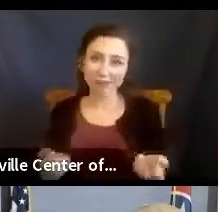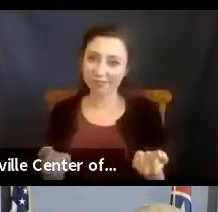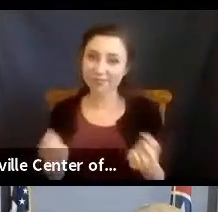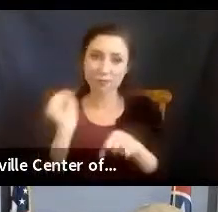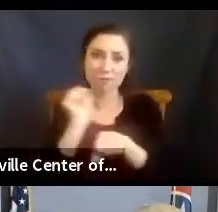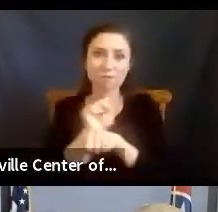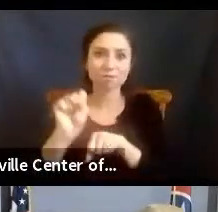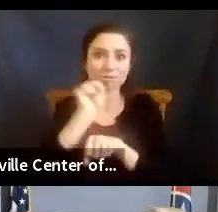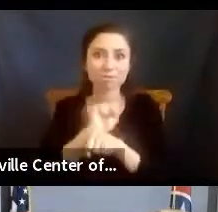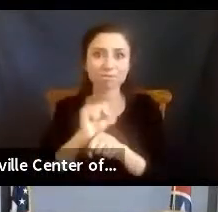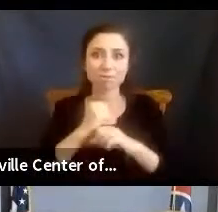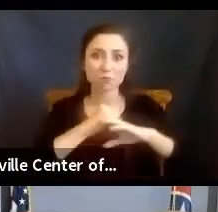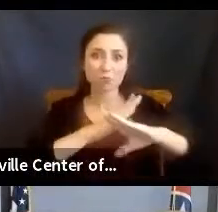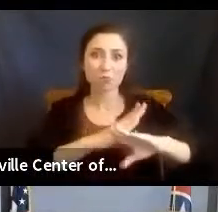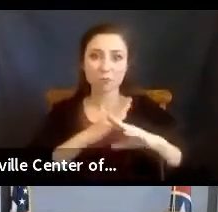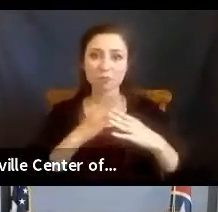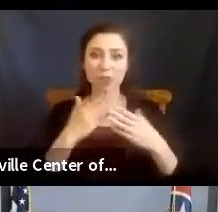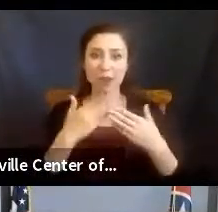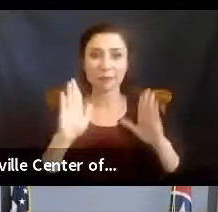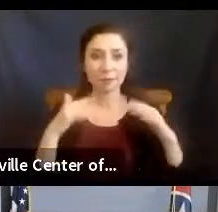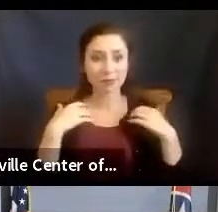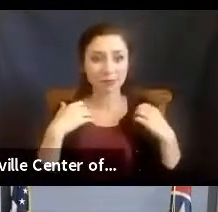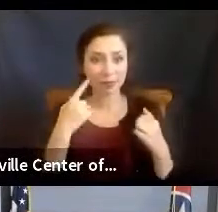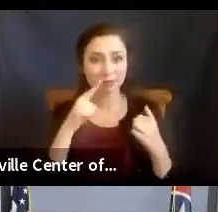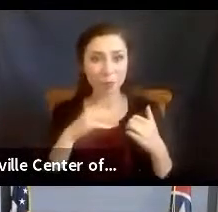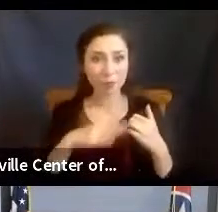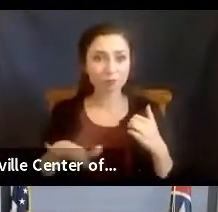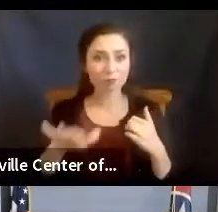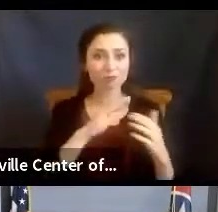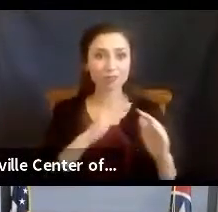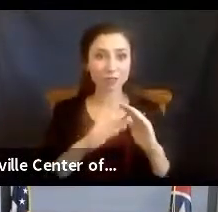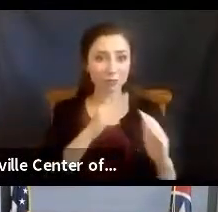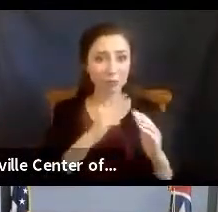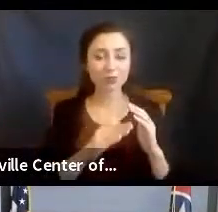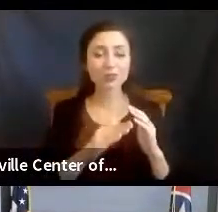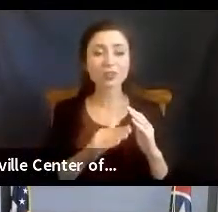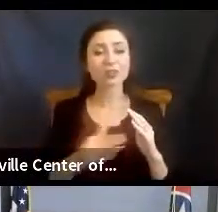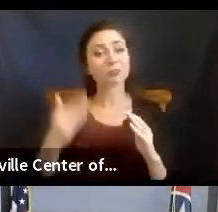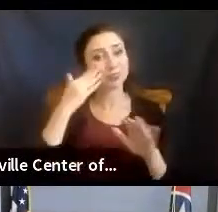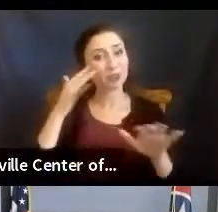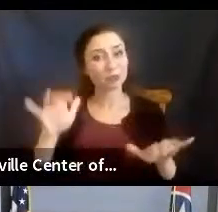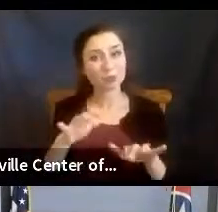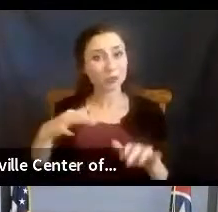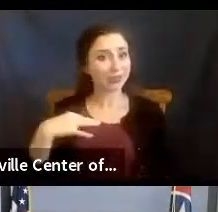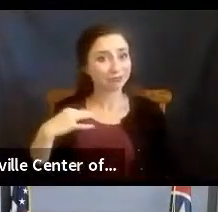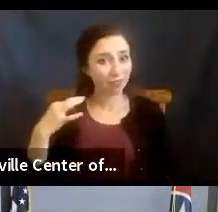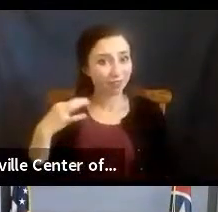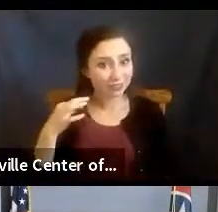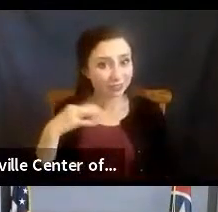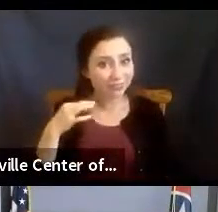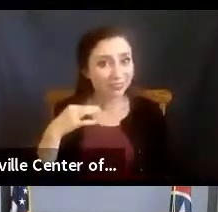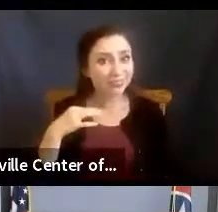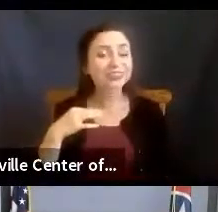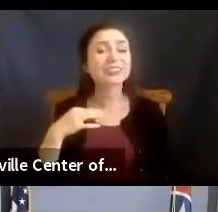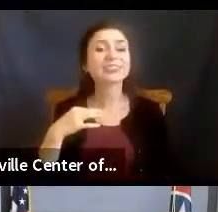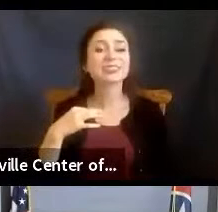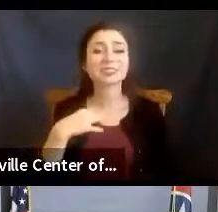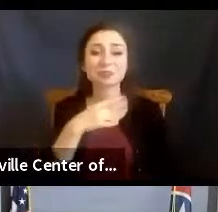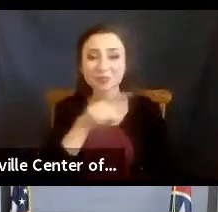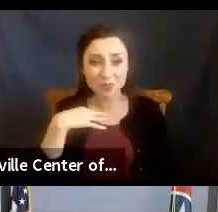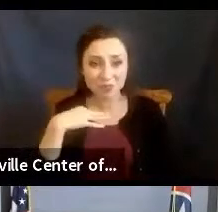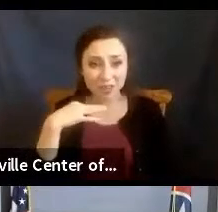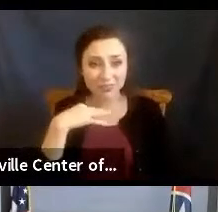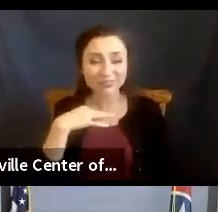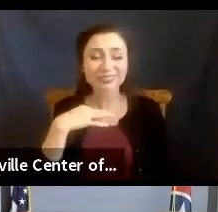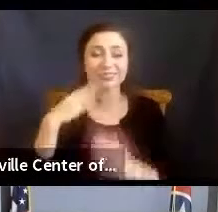working hard to protect the public health of our community. And we know that you're all doing this as volunteers and on top